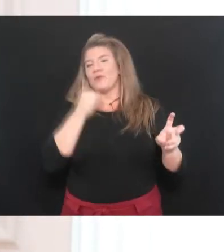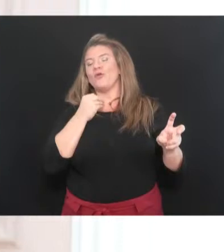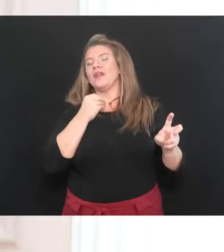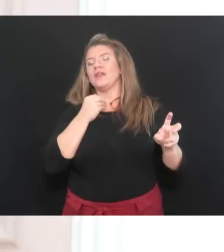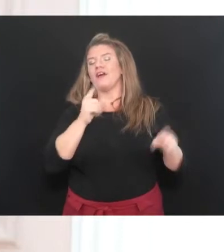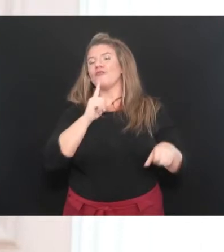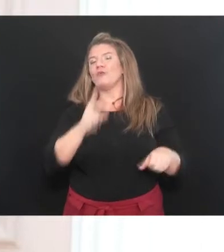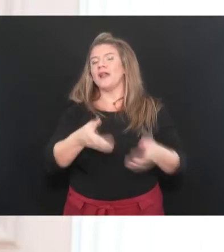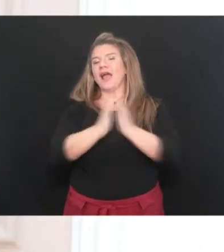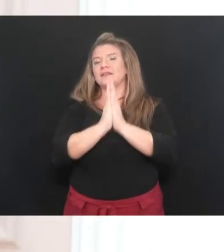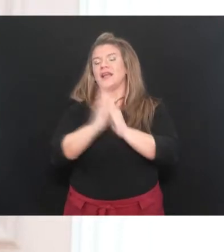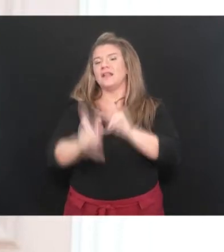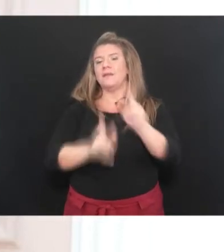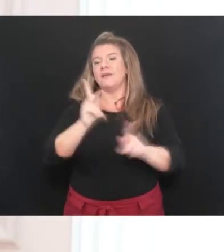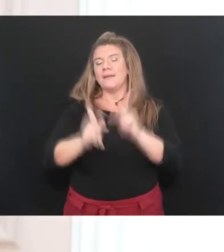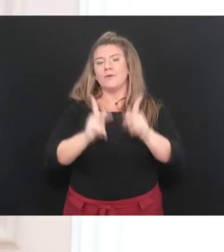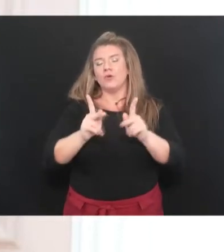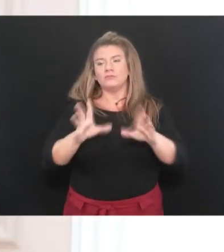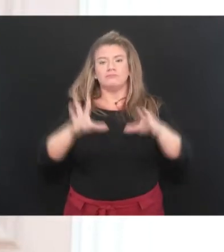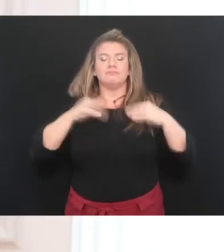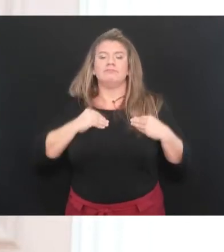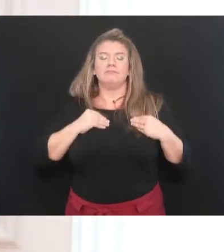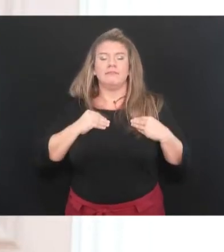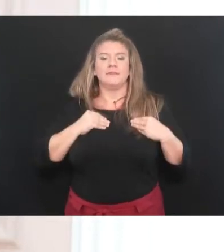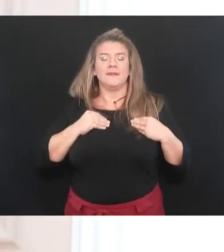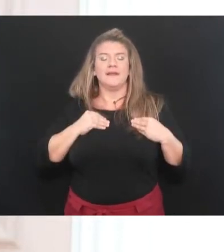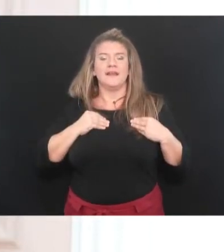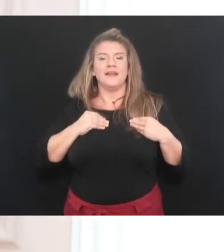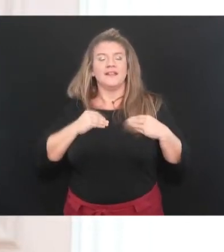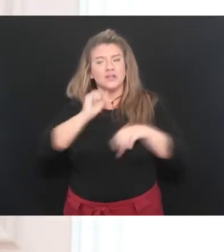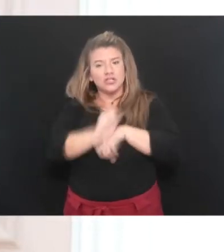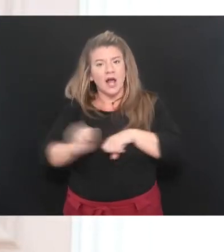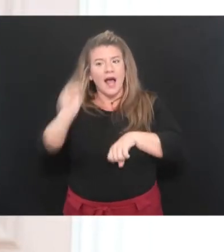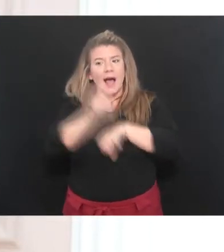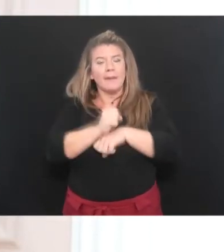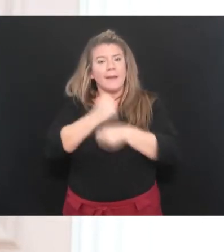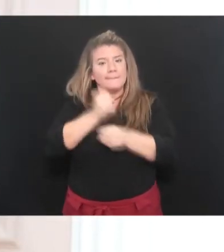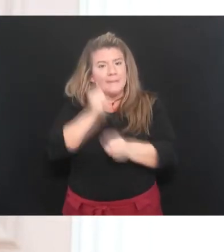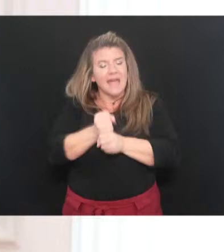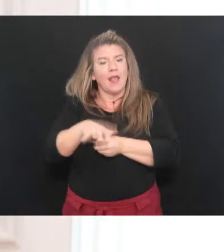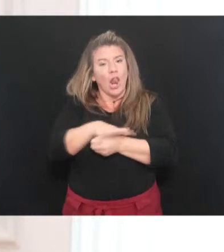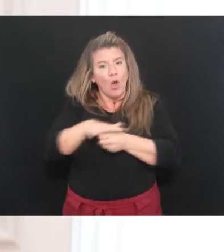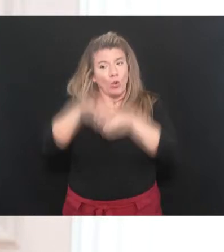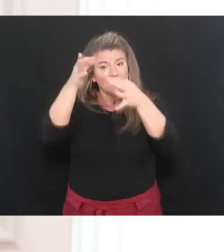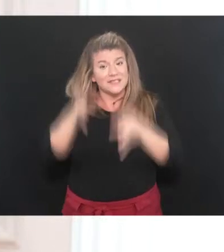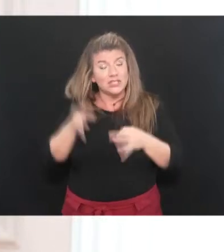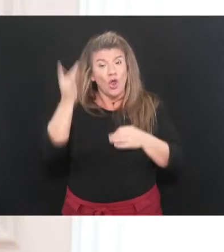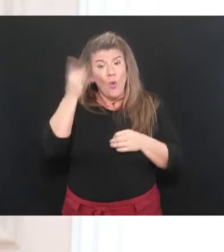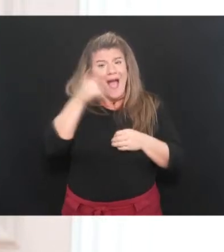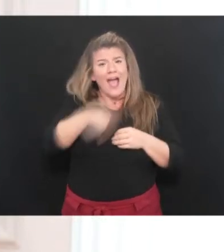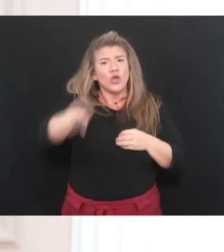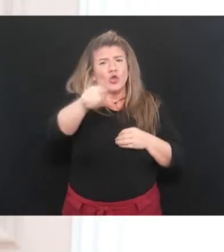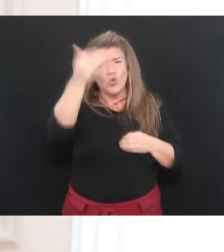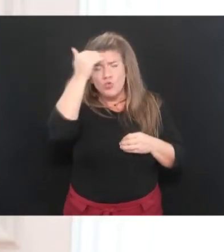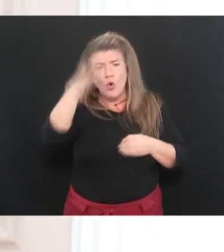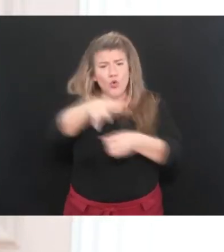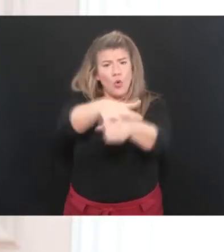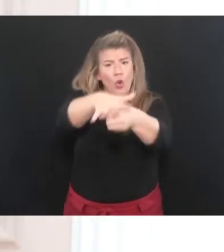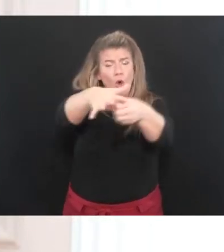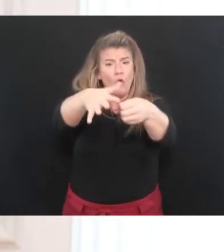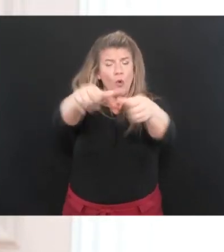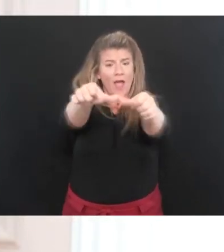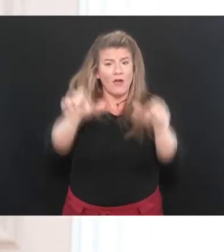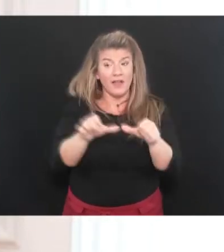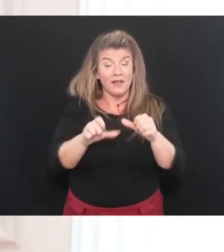really asking these folks to take on that heavy lift and do these decisions locally, because they do know best. And if they are